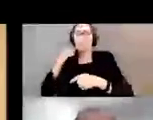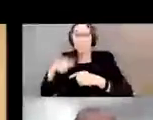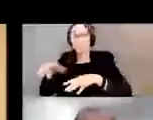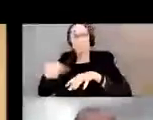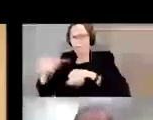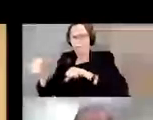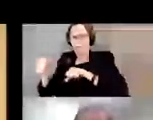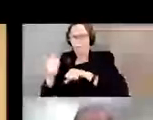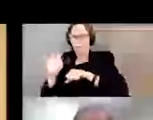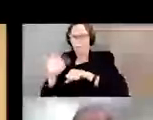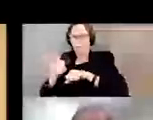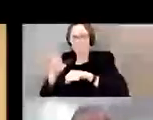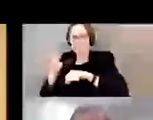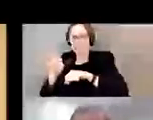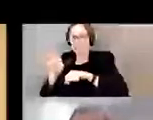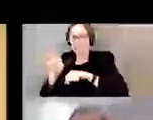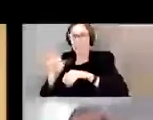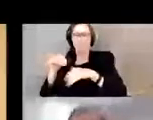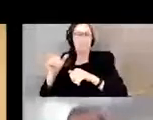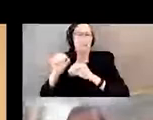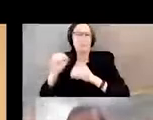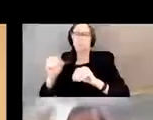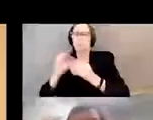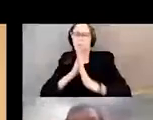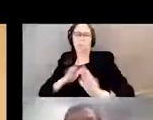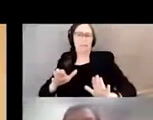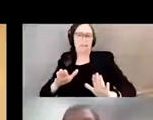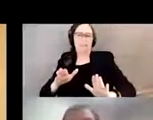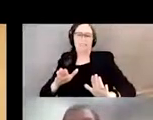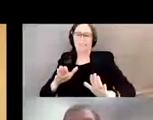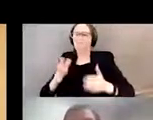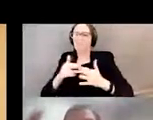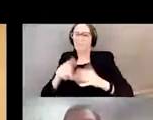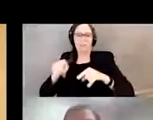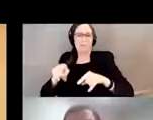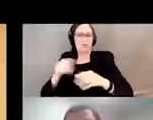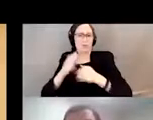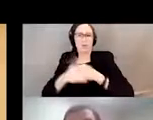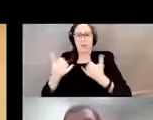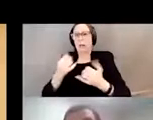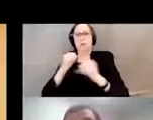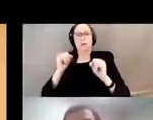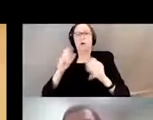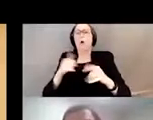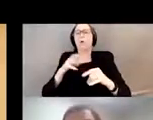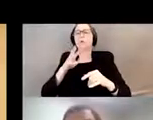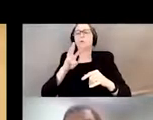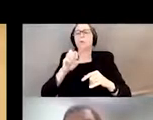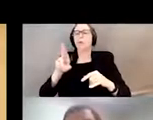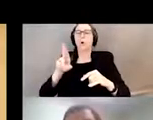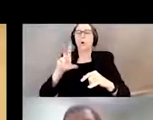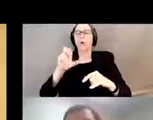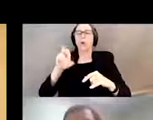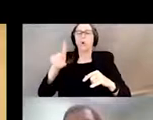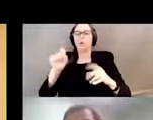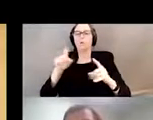1989, there's no peace, even inside this kind of newly independent country. All of those warlords start fighting each other